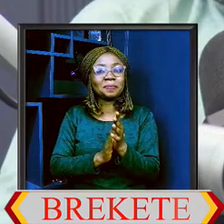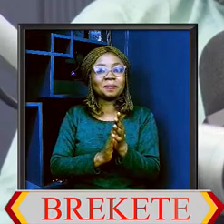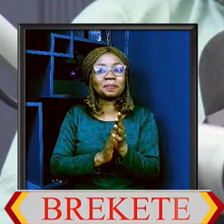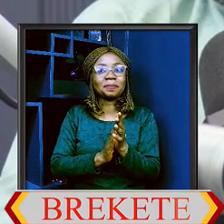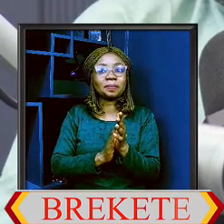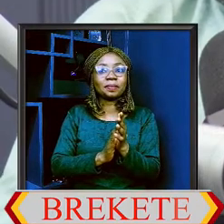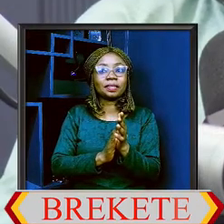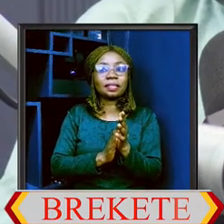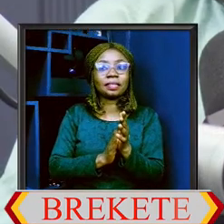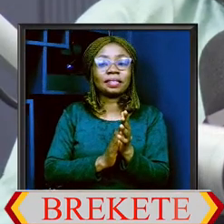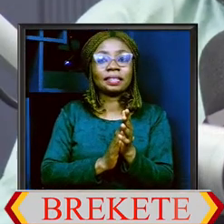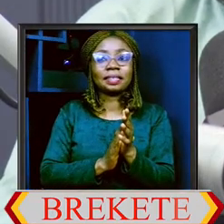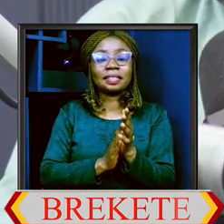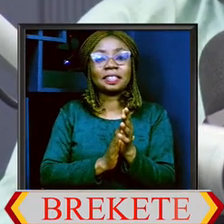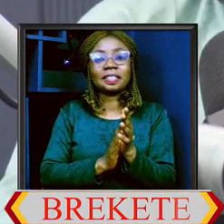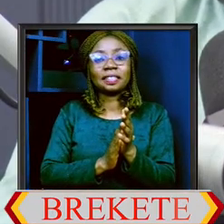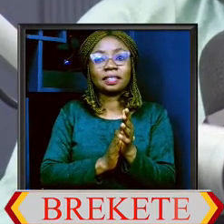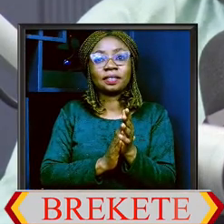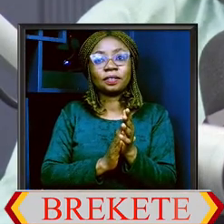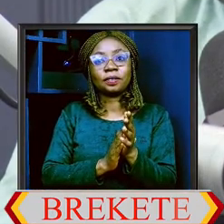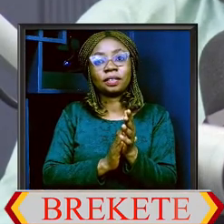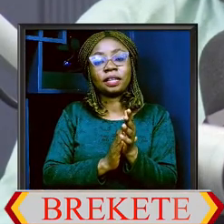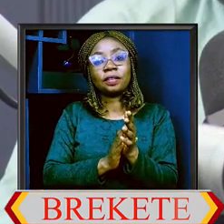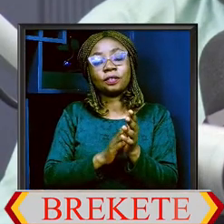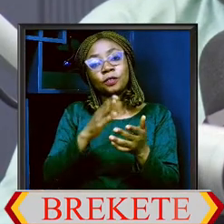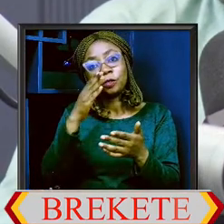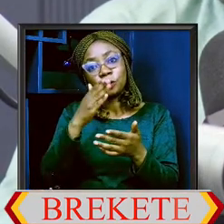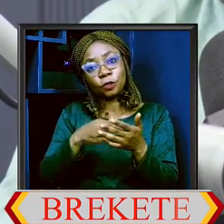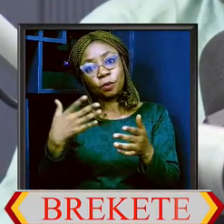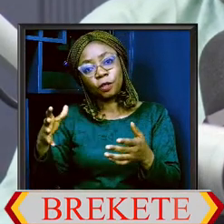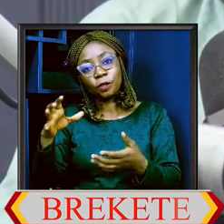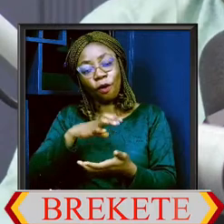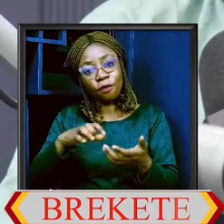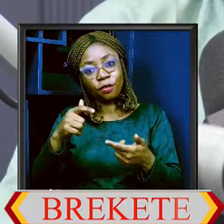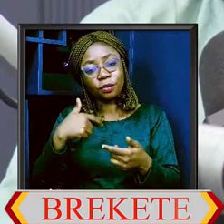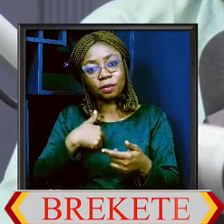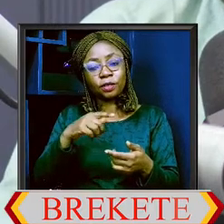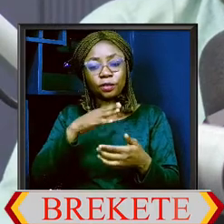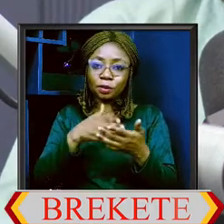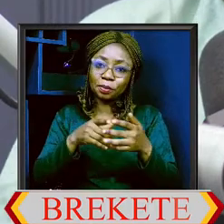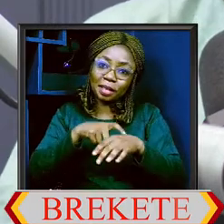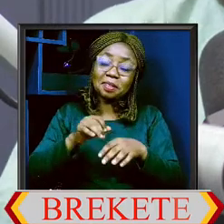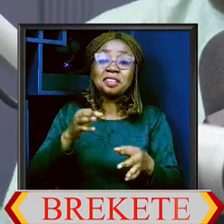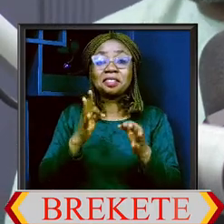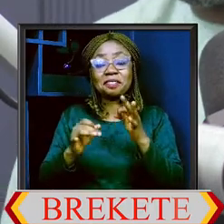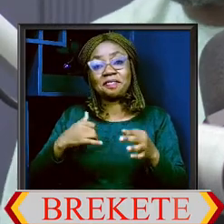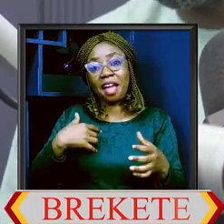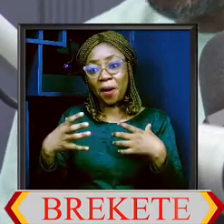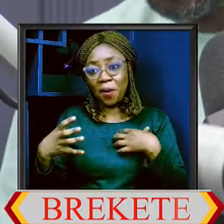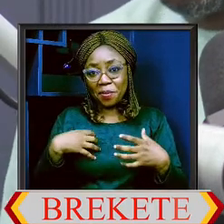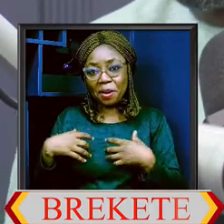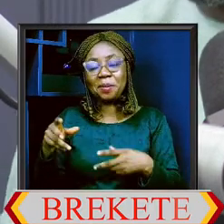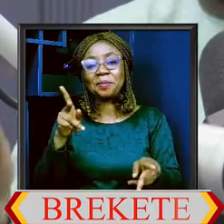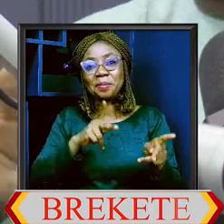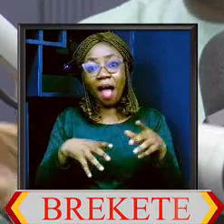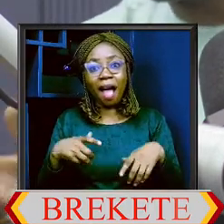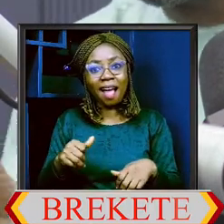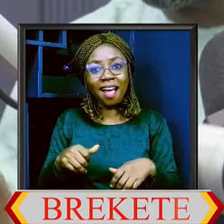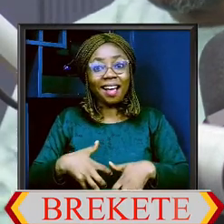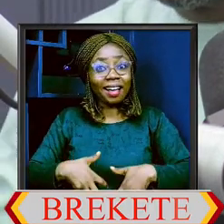person my time if I complain no no no not